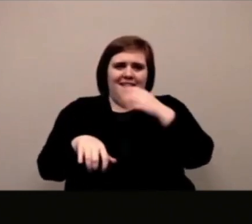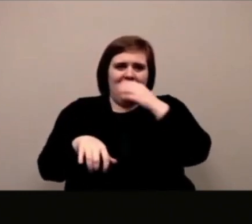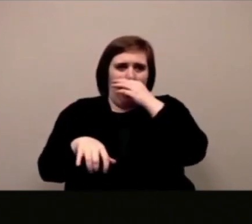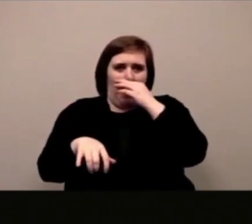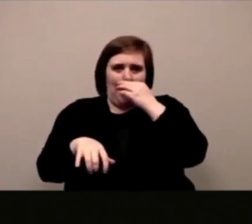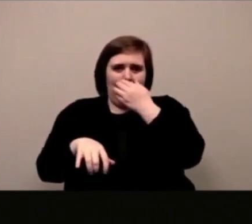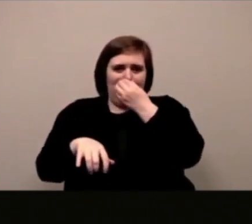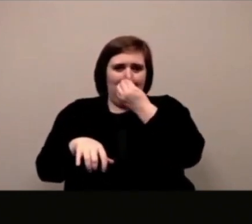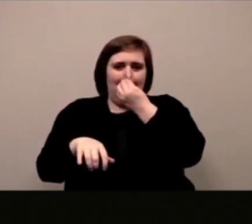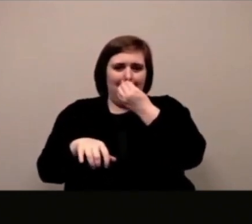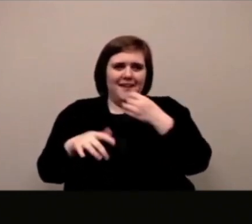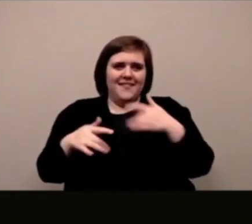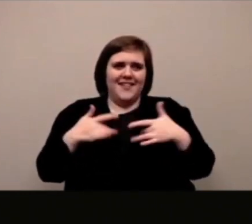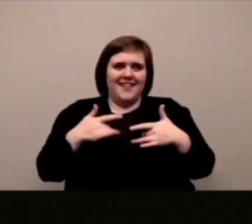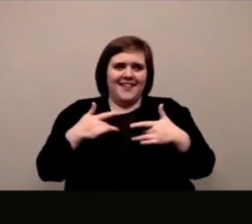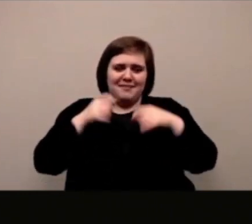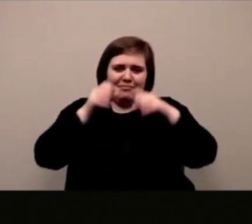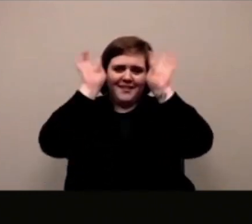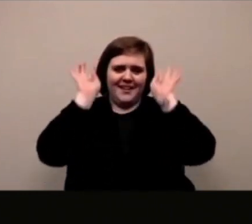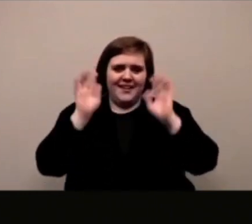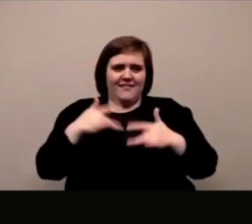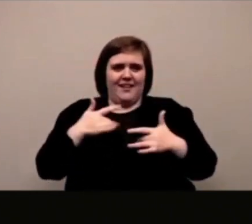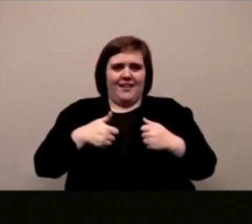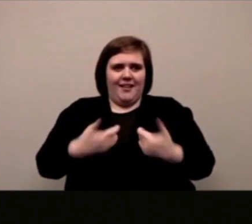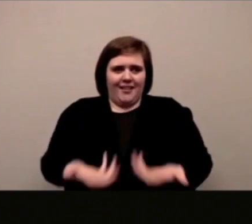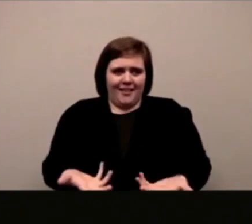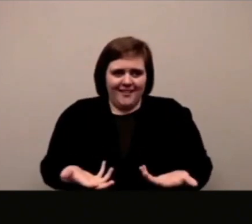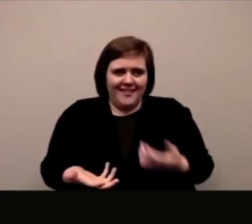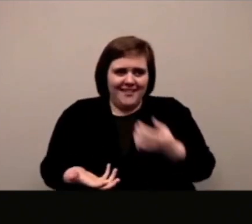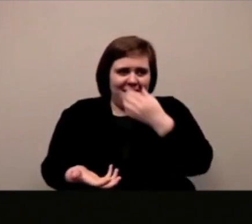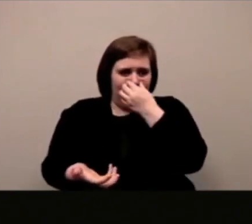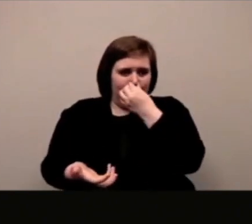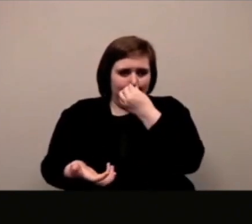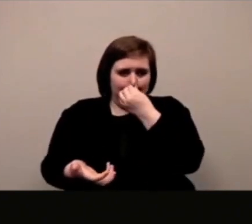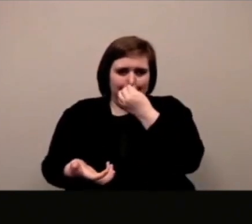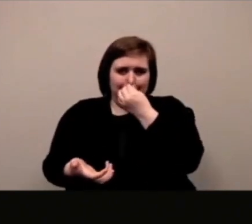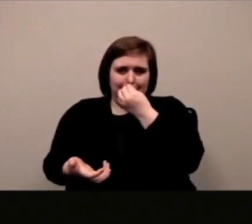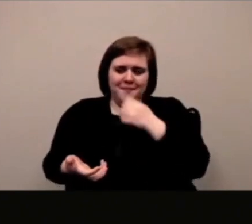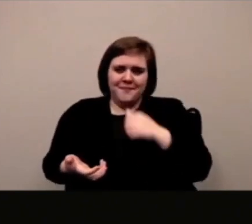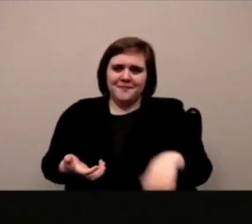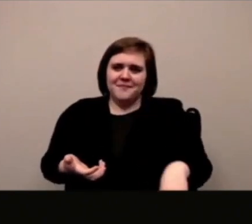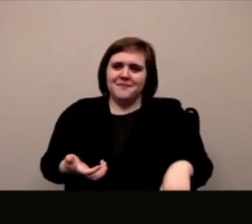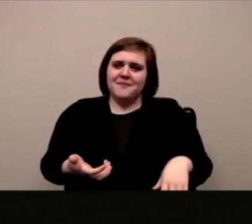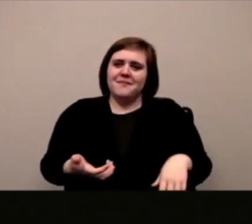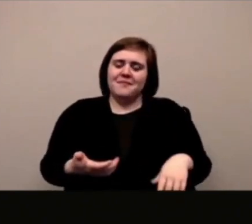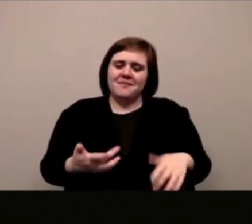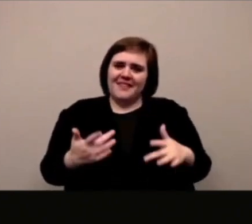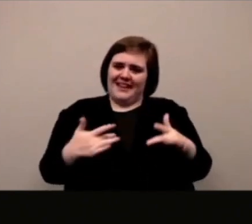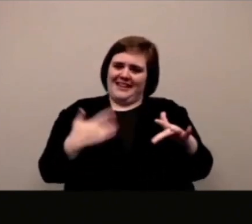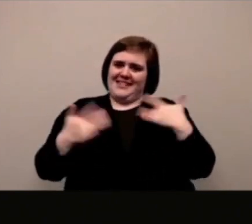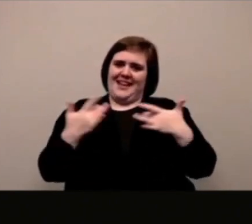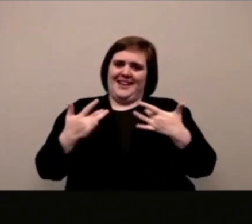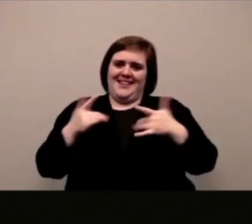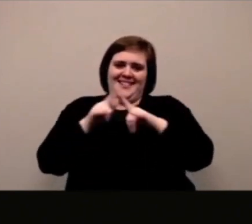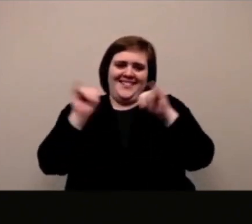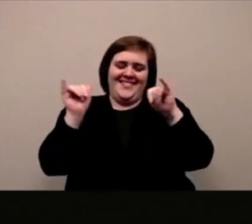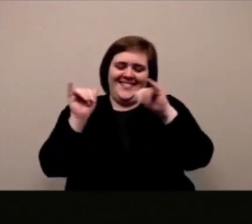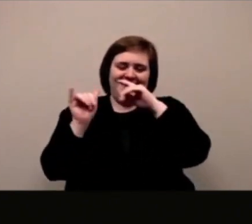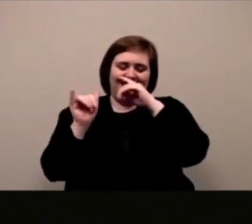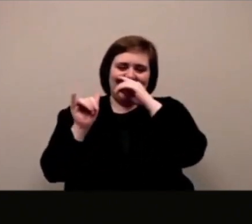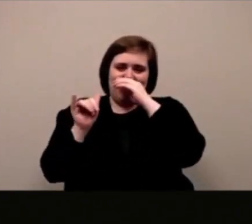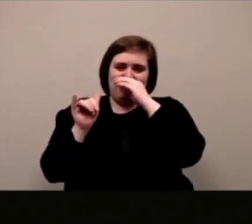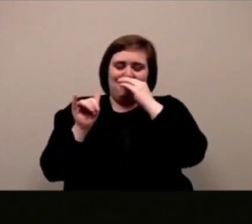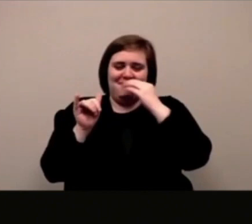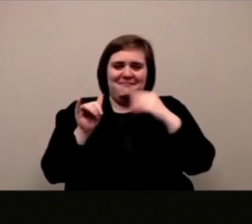frazzled meaning like a little bit exhausted, but also like excited, exhausted. I'm probably not